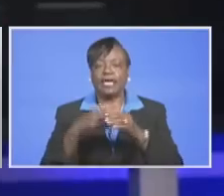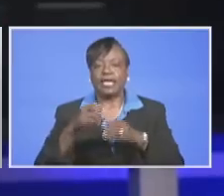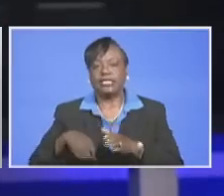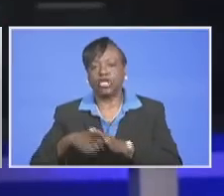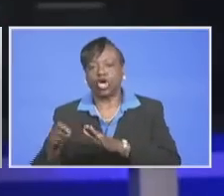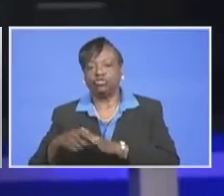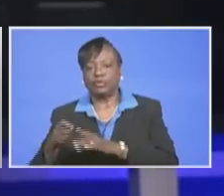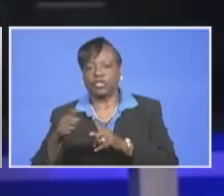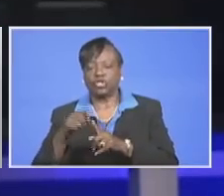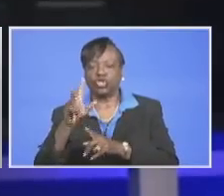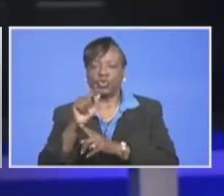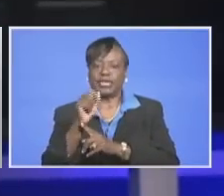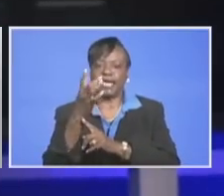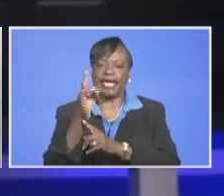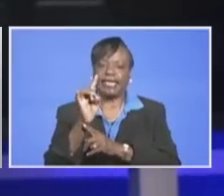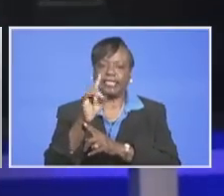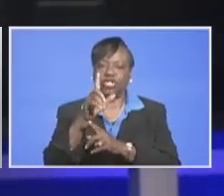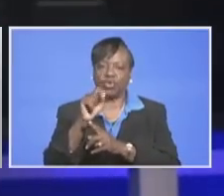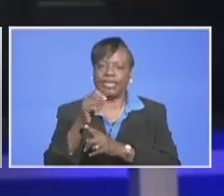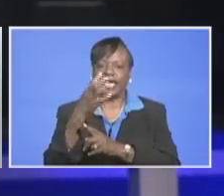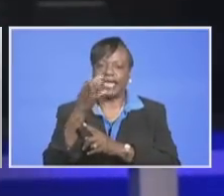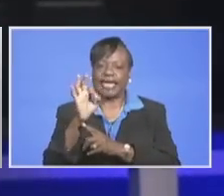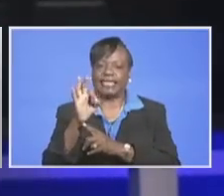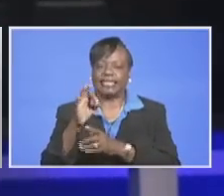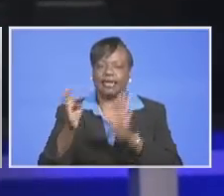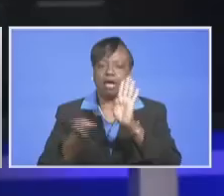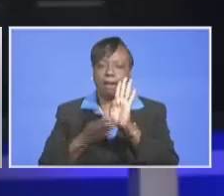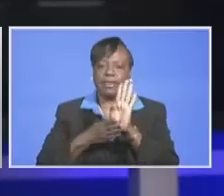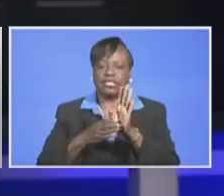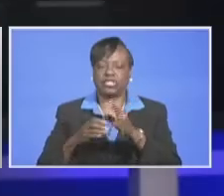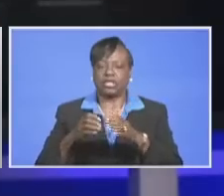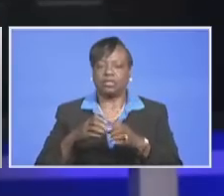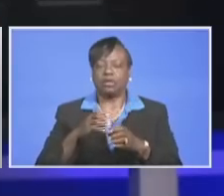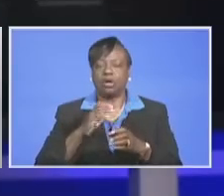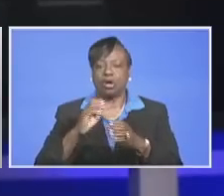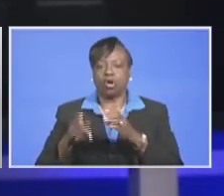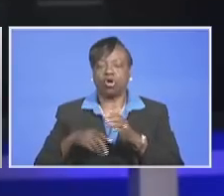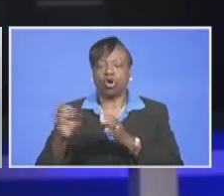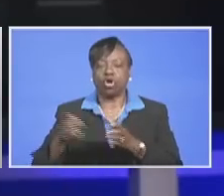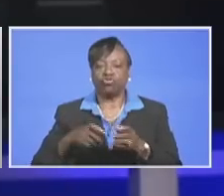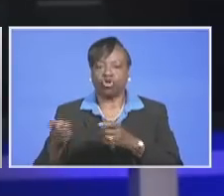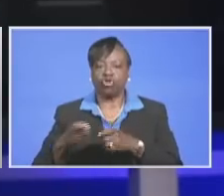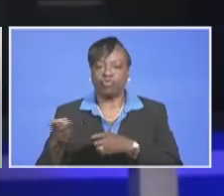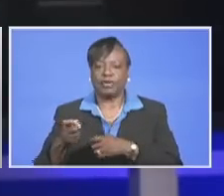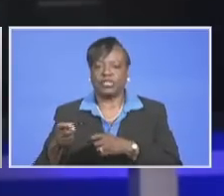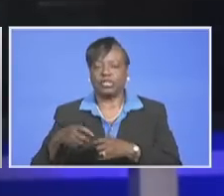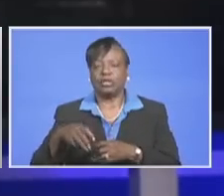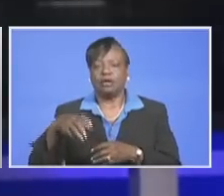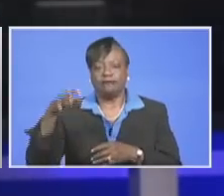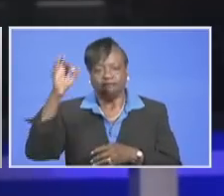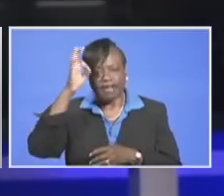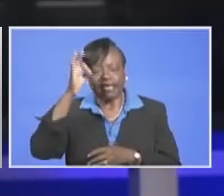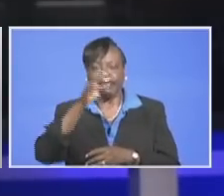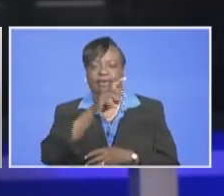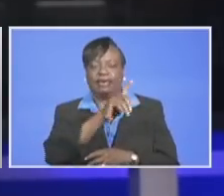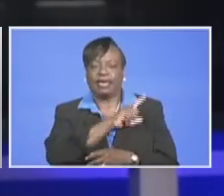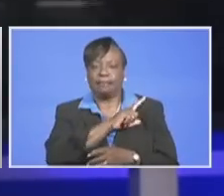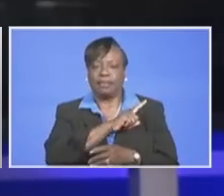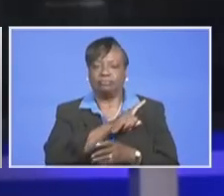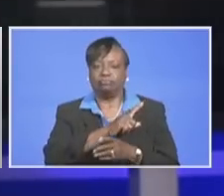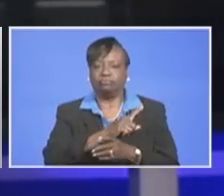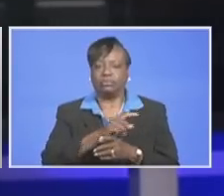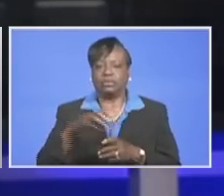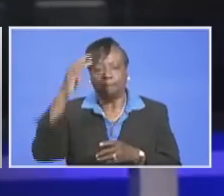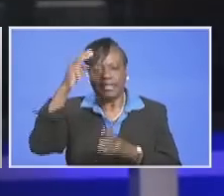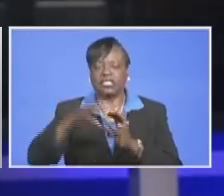to the 2018-2019 budget communication, Minister of Local Government and Transport, the Honorable Frankie Campbell, apologized for the inconveniences